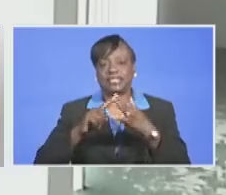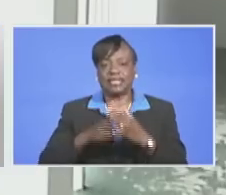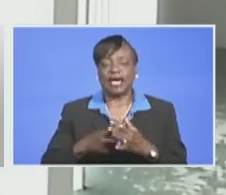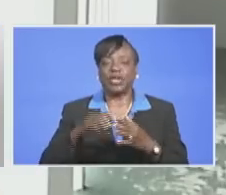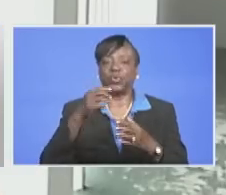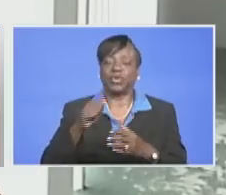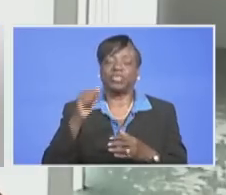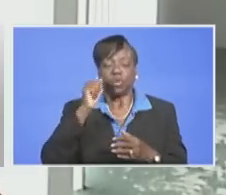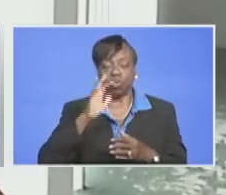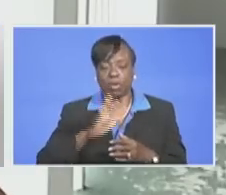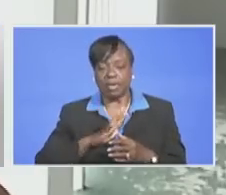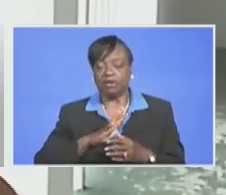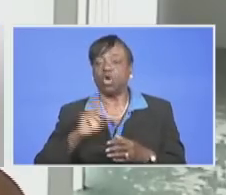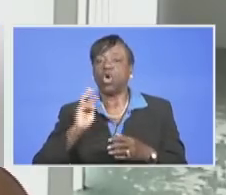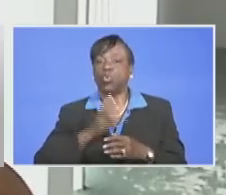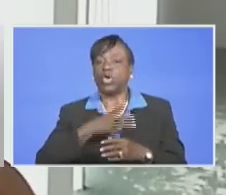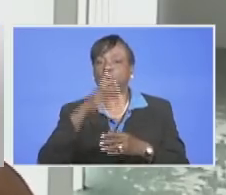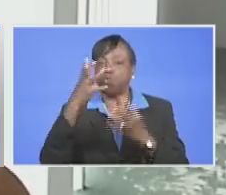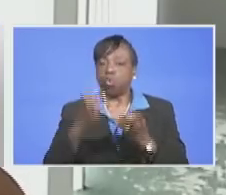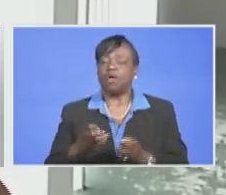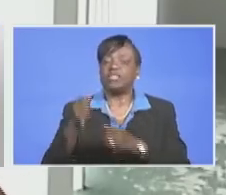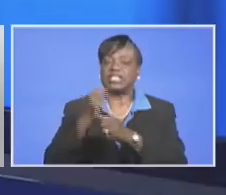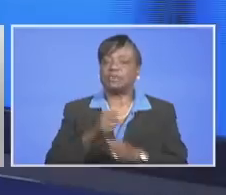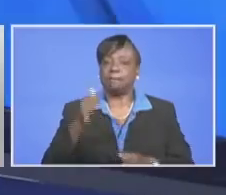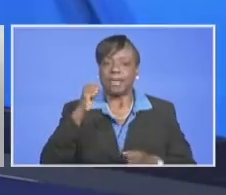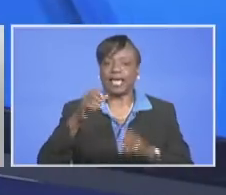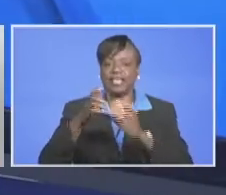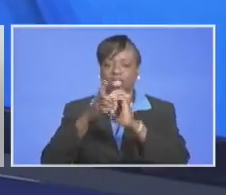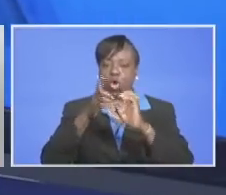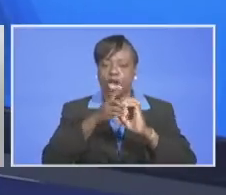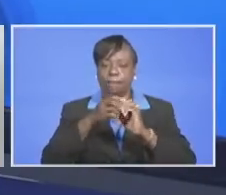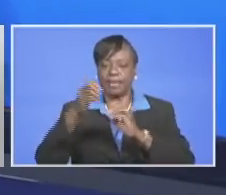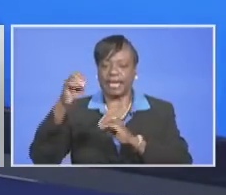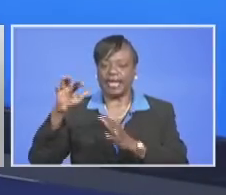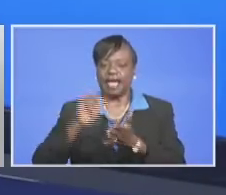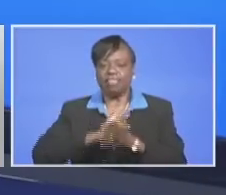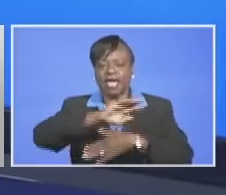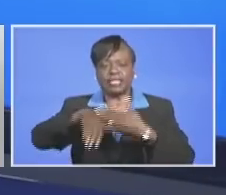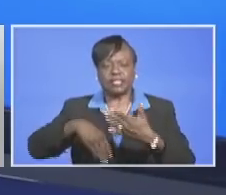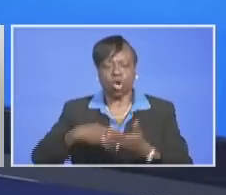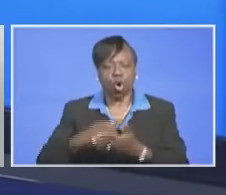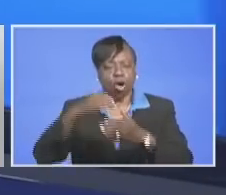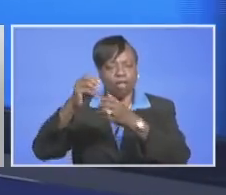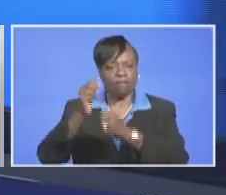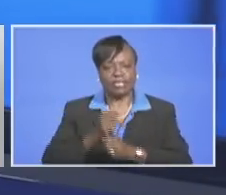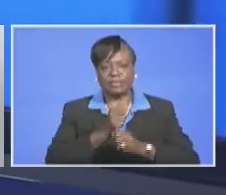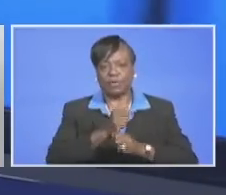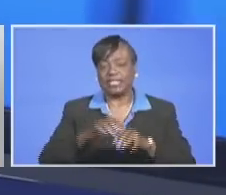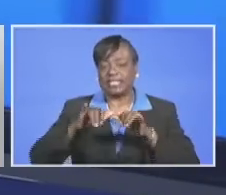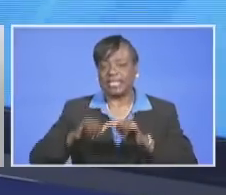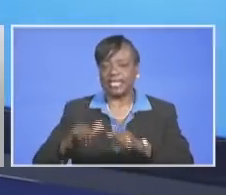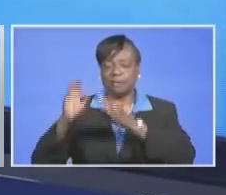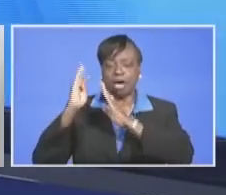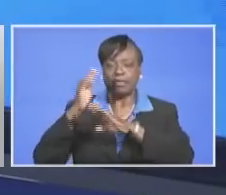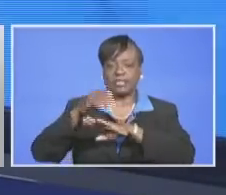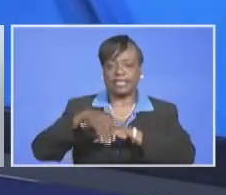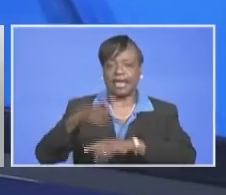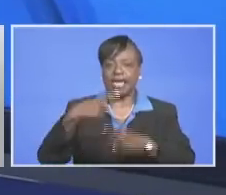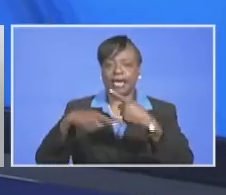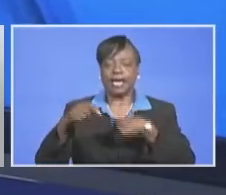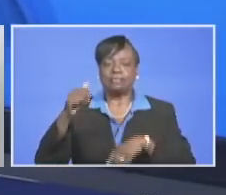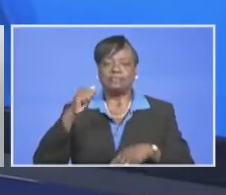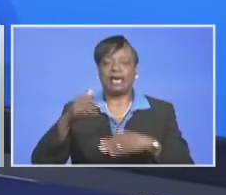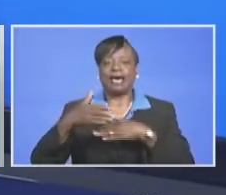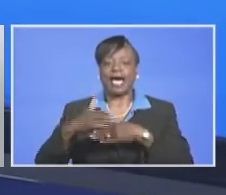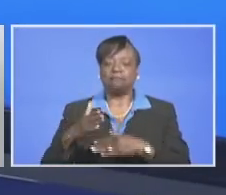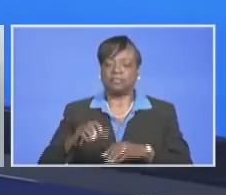good with that. But we want the sport back in the Olympic light. And that will do it for sports. Stay tuned. The Bahamas Tonight comes back